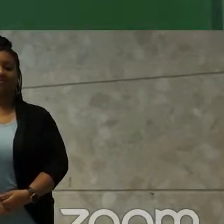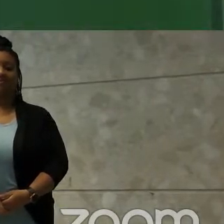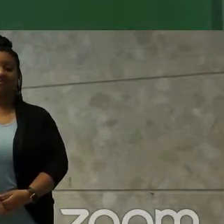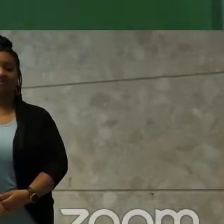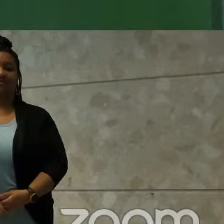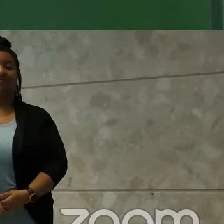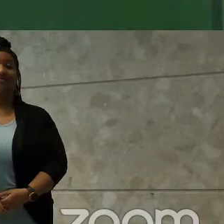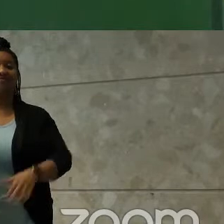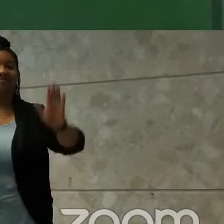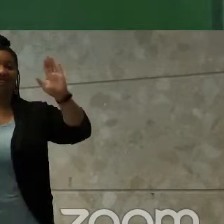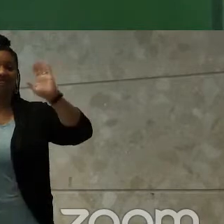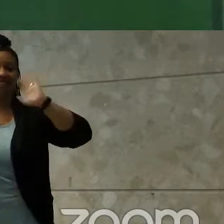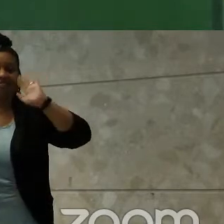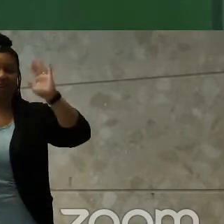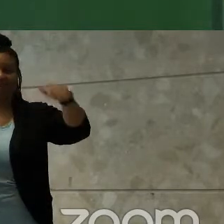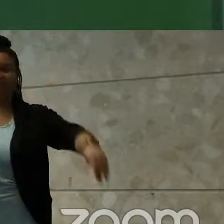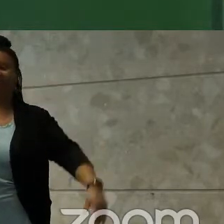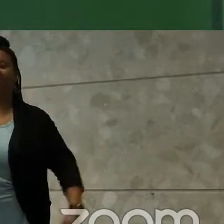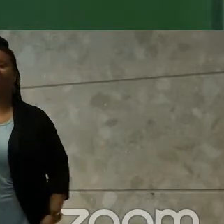Well, hello.